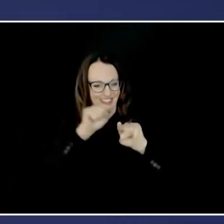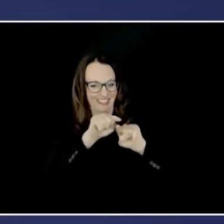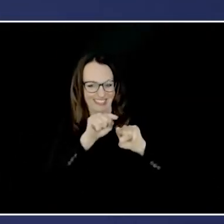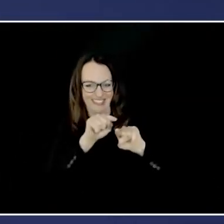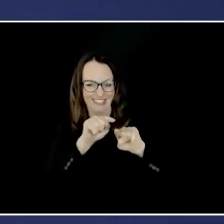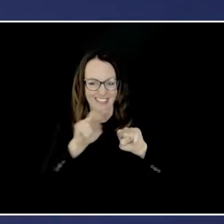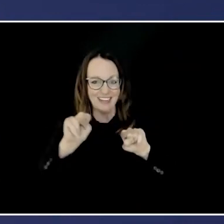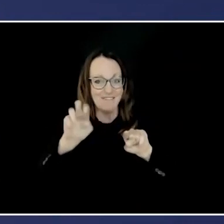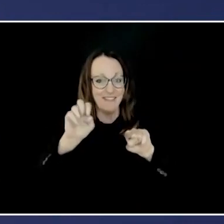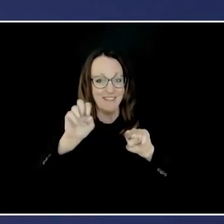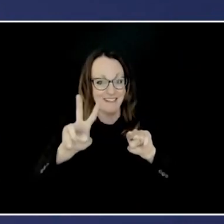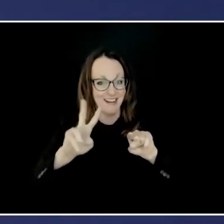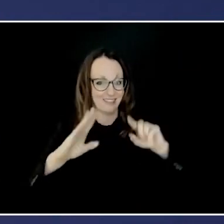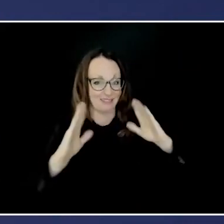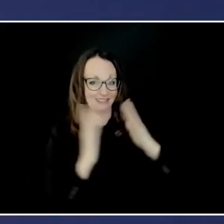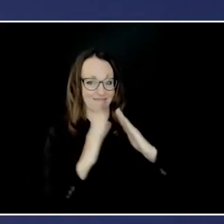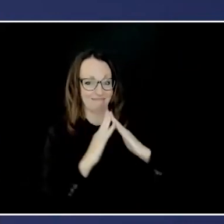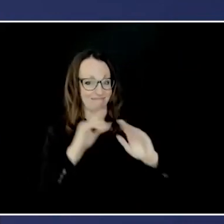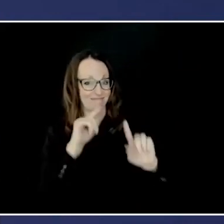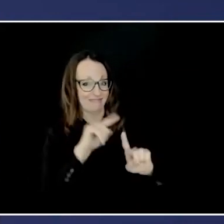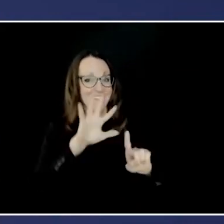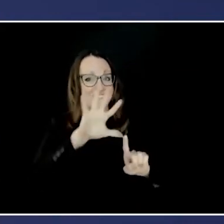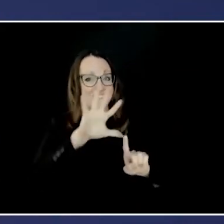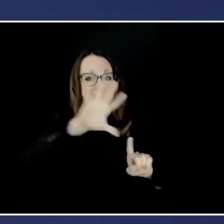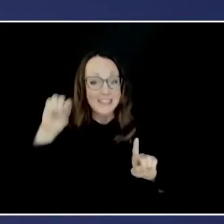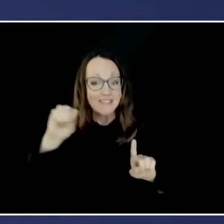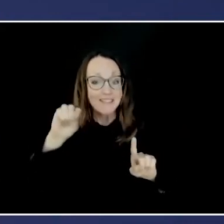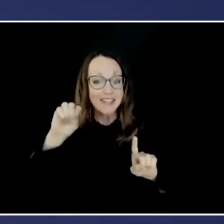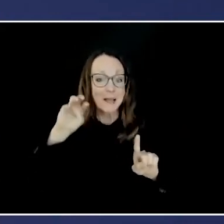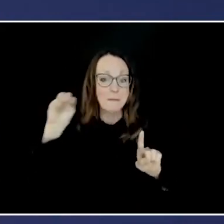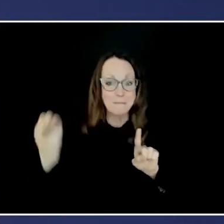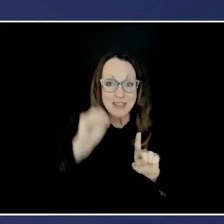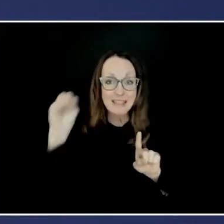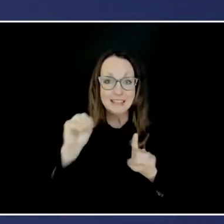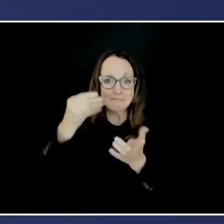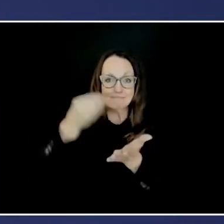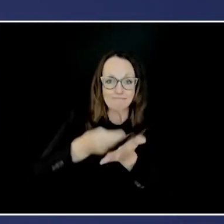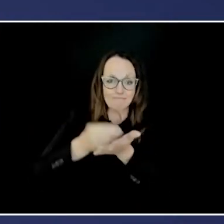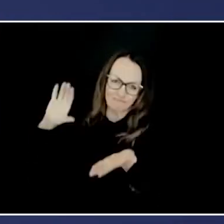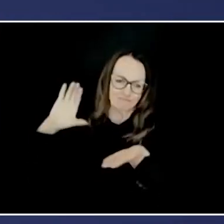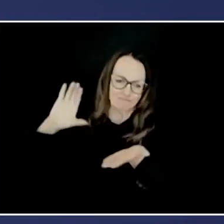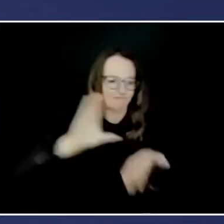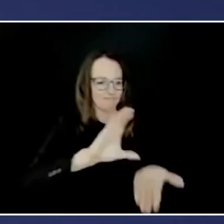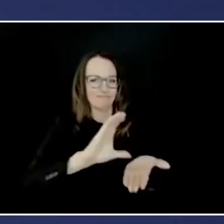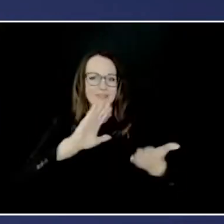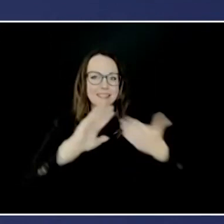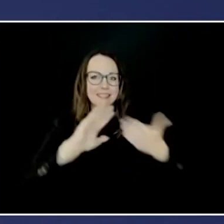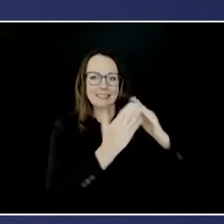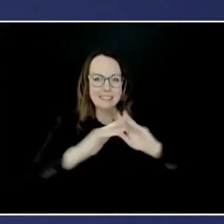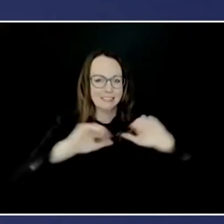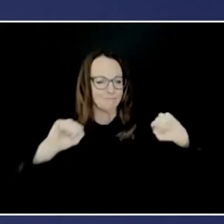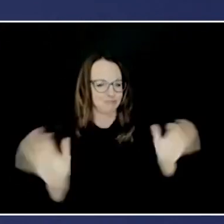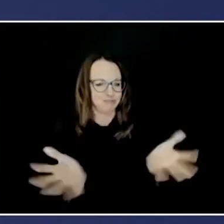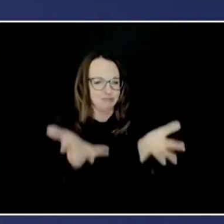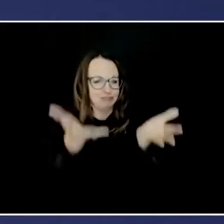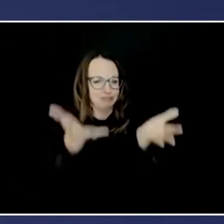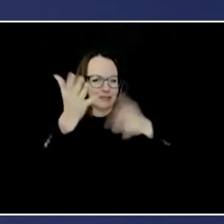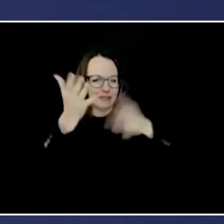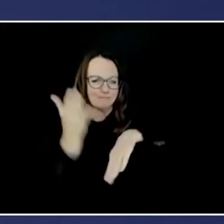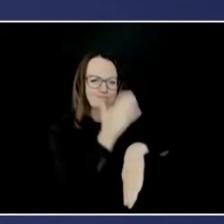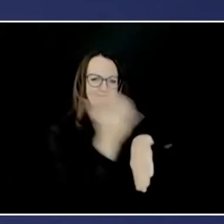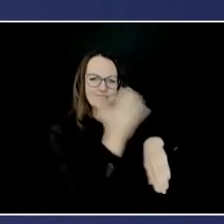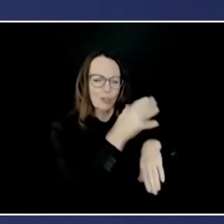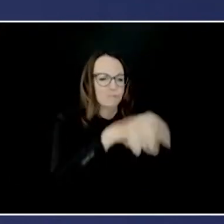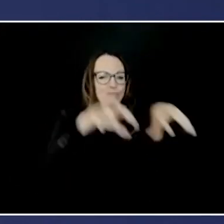grant, allowing the city to renovate and build hundreds of affordable housing units. Invest in early learning, which studies show increase